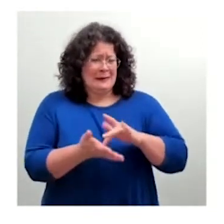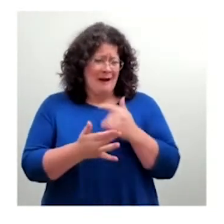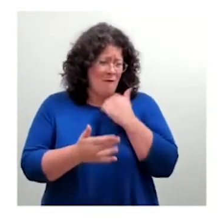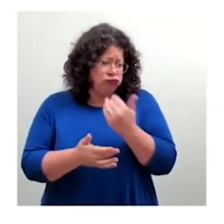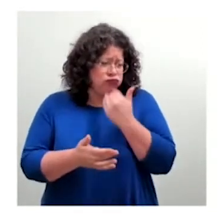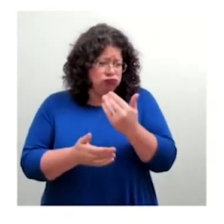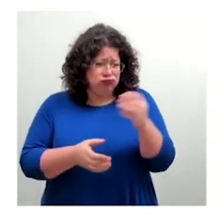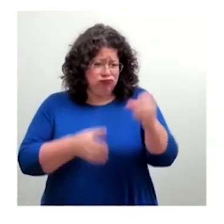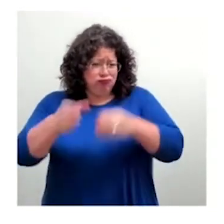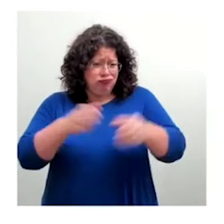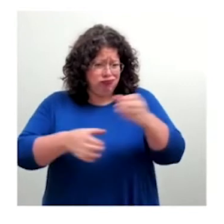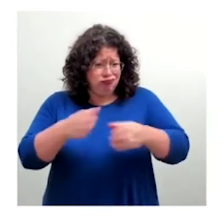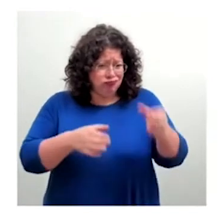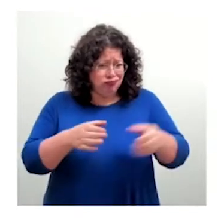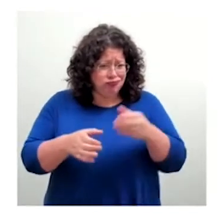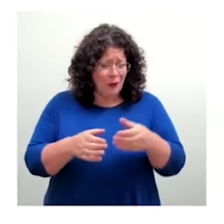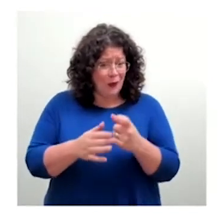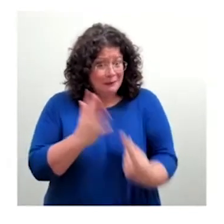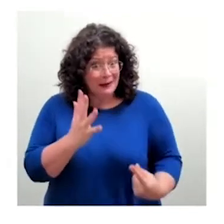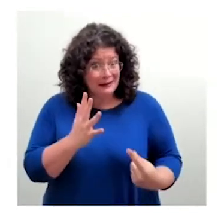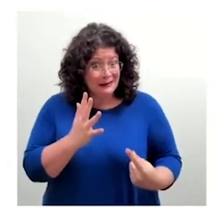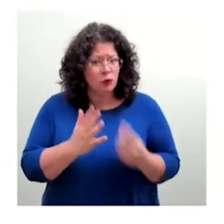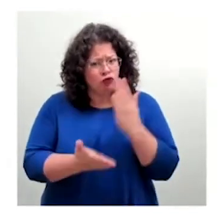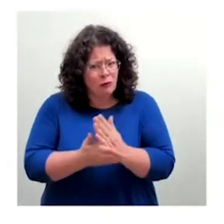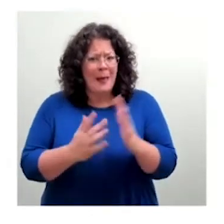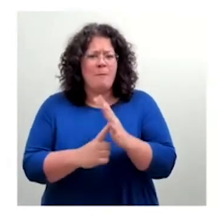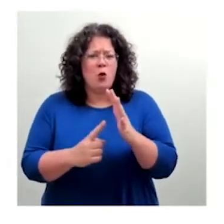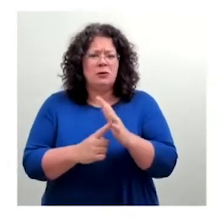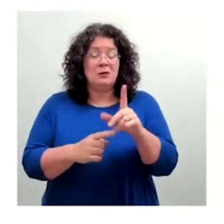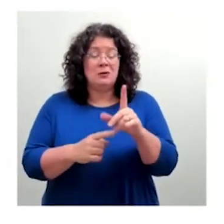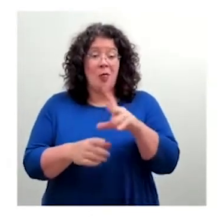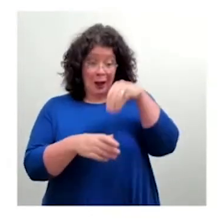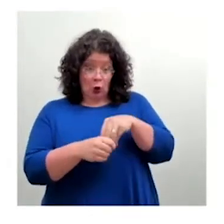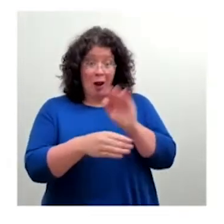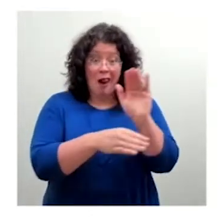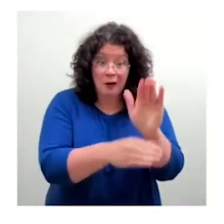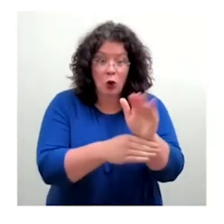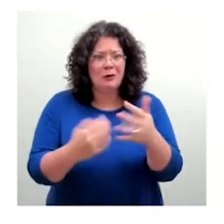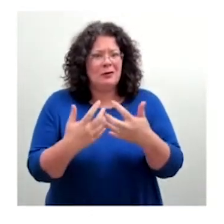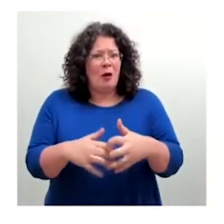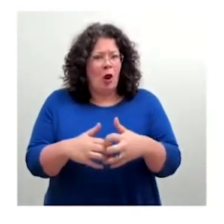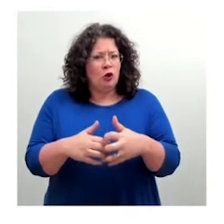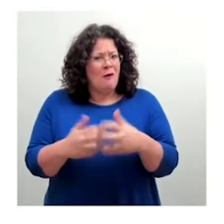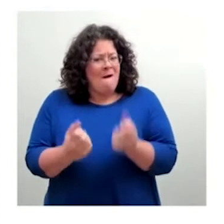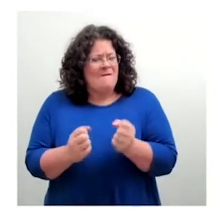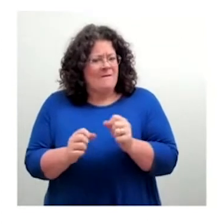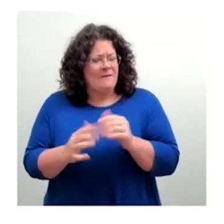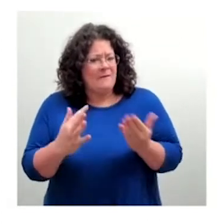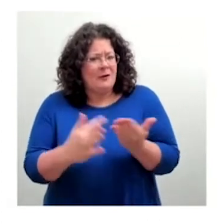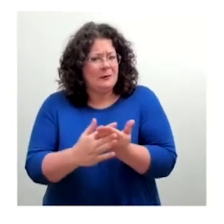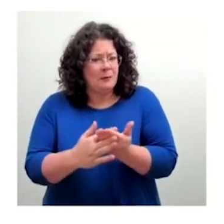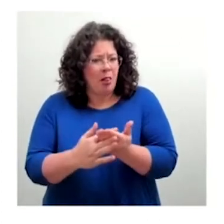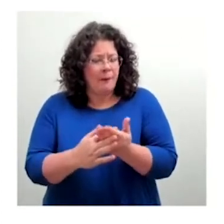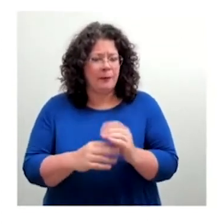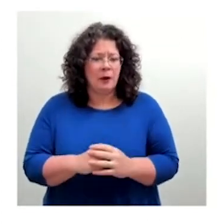an inclusive smart city. We know the factors that contribute to that. And now it's just sort of collectively pushing cities to be better at